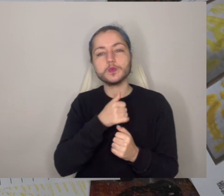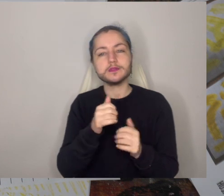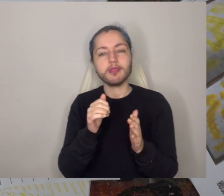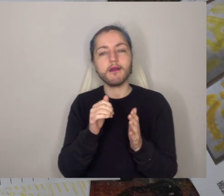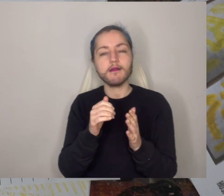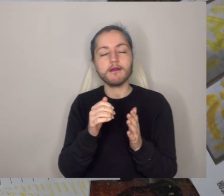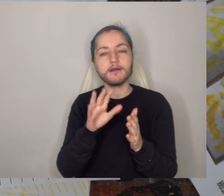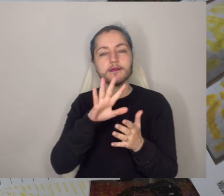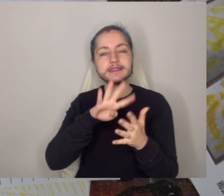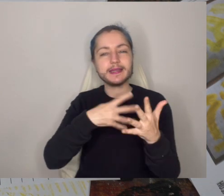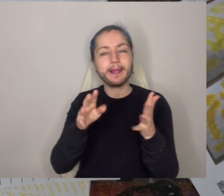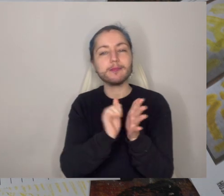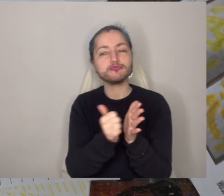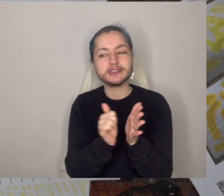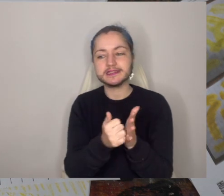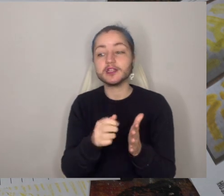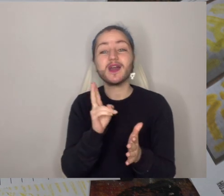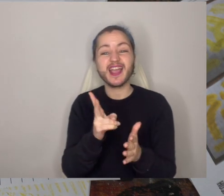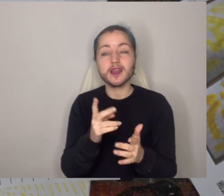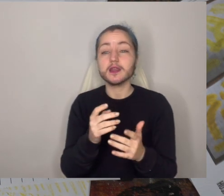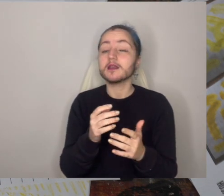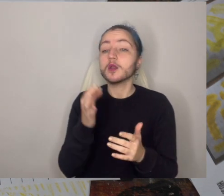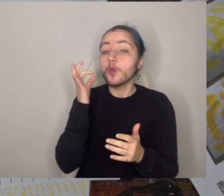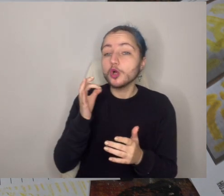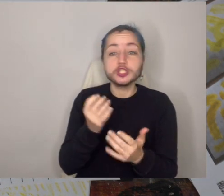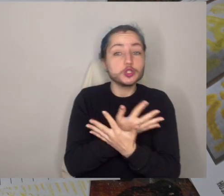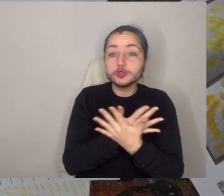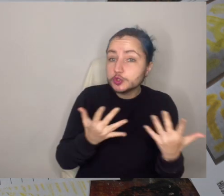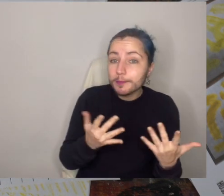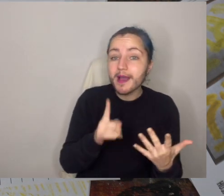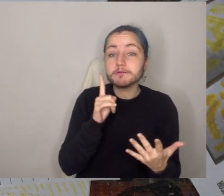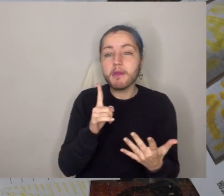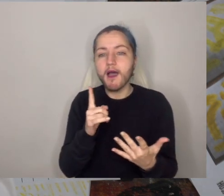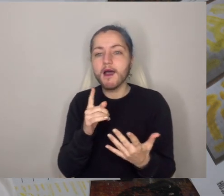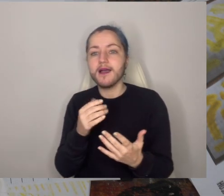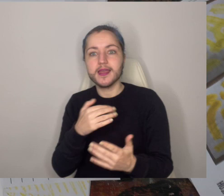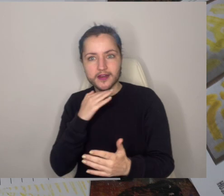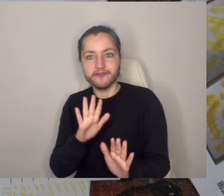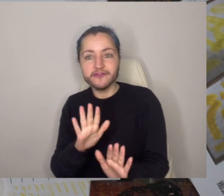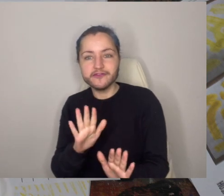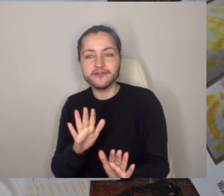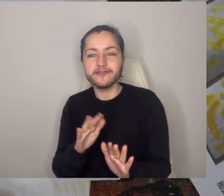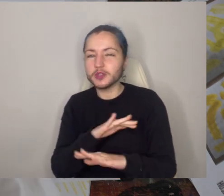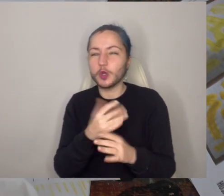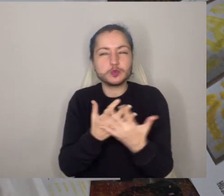So you can do, if you've printed out, you can do a couple of pages like this.